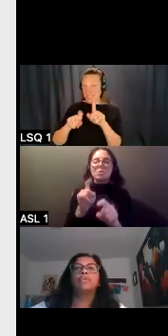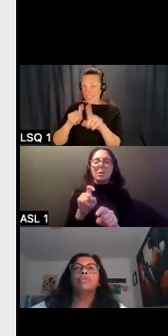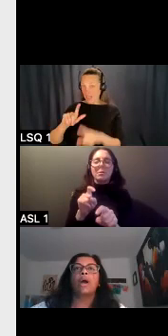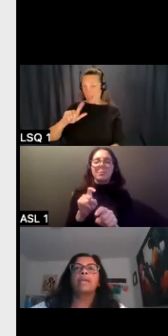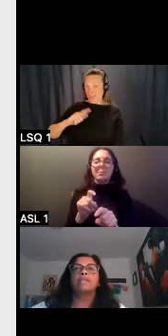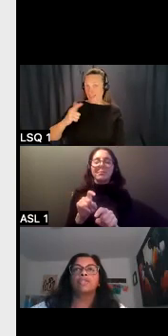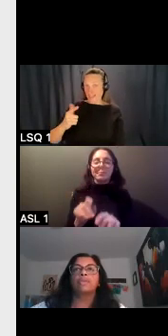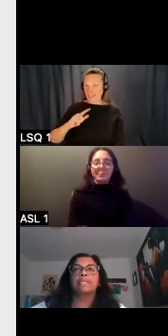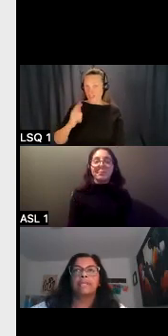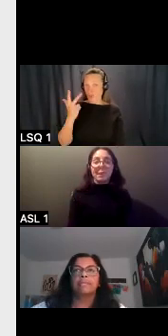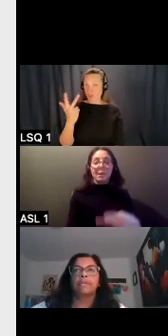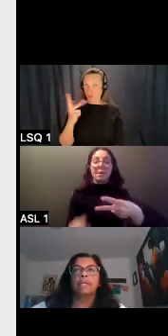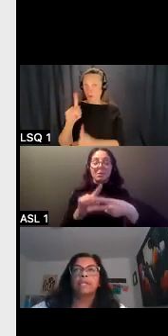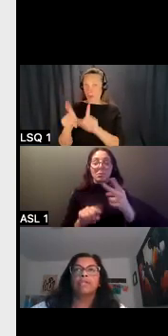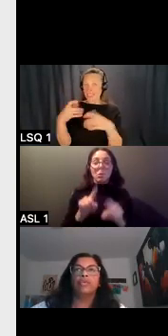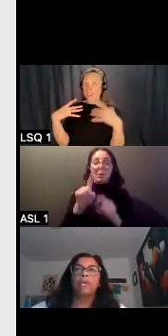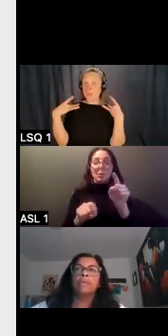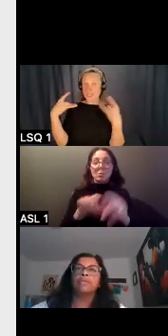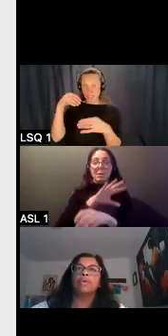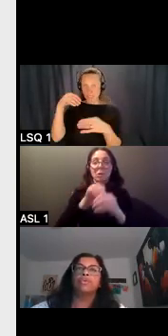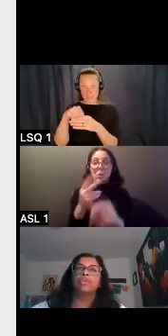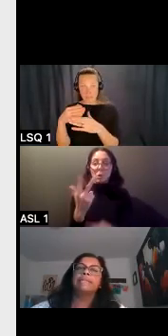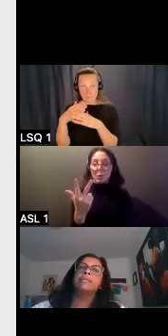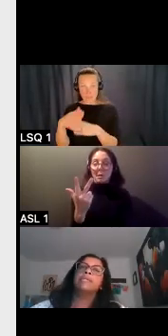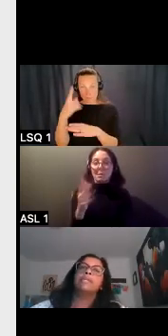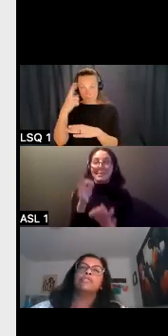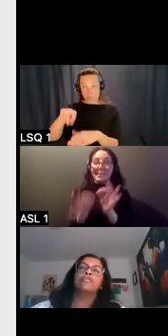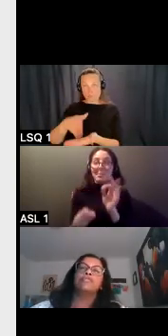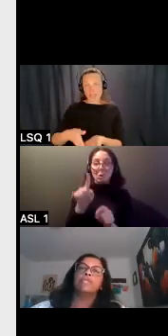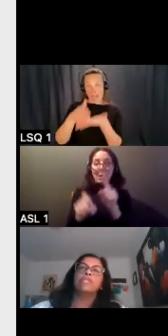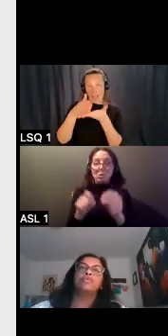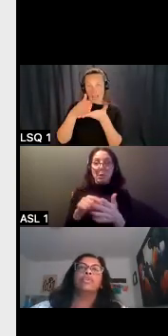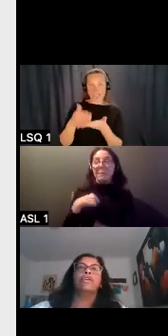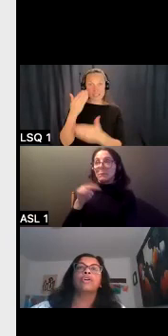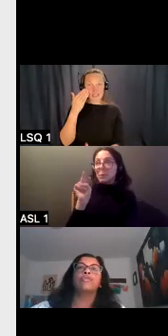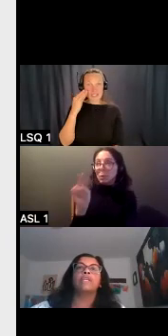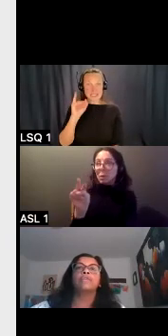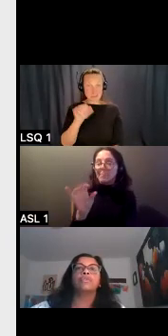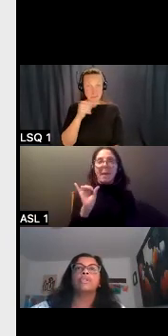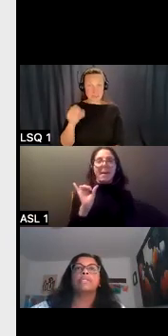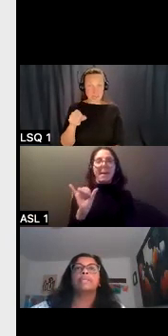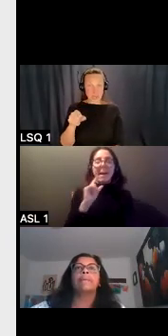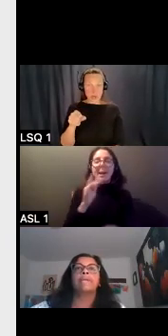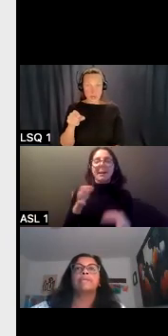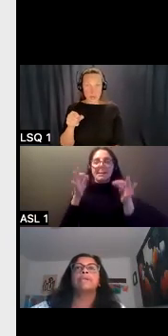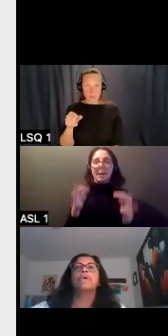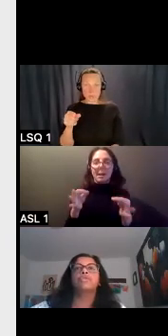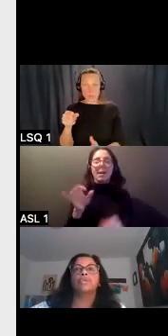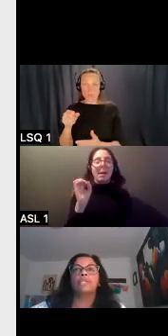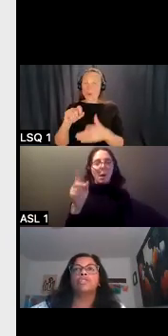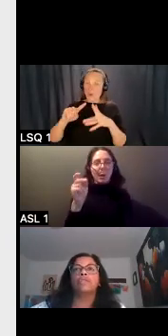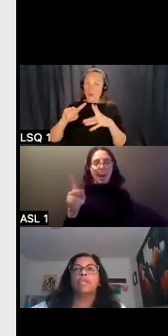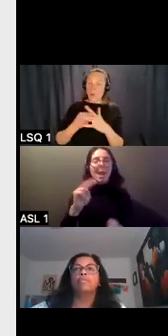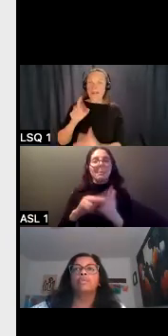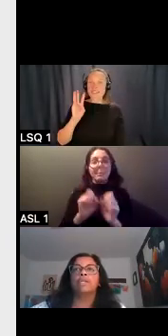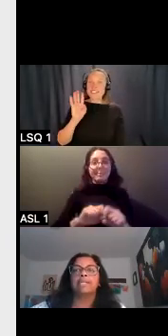questionnaire has 3 questions that are simple that will permit you to determine if you must come back on the